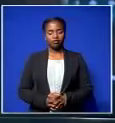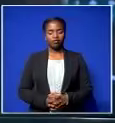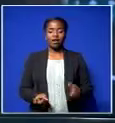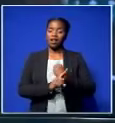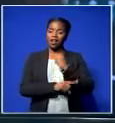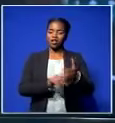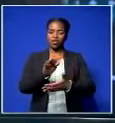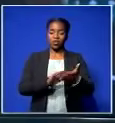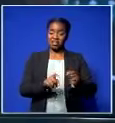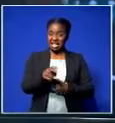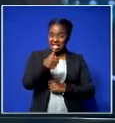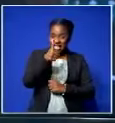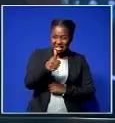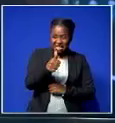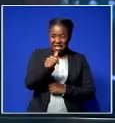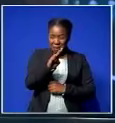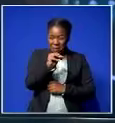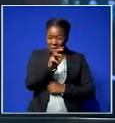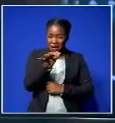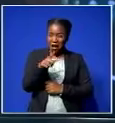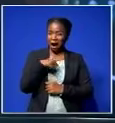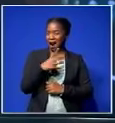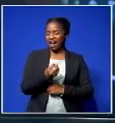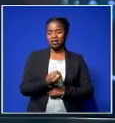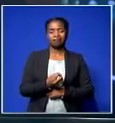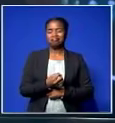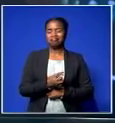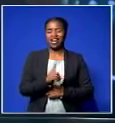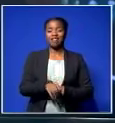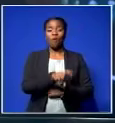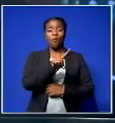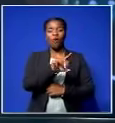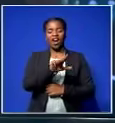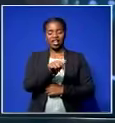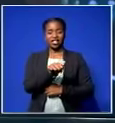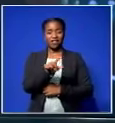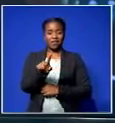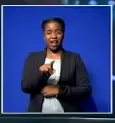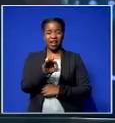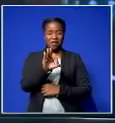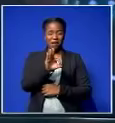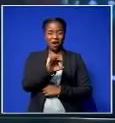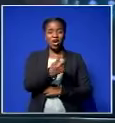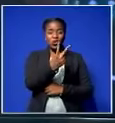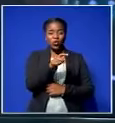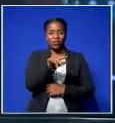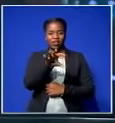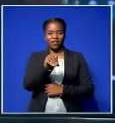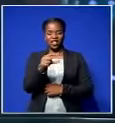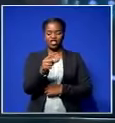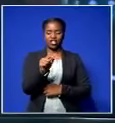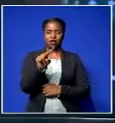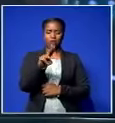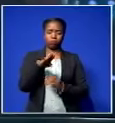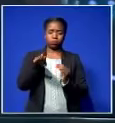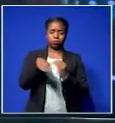And finally, do you have 600 million rand lying around? No, me neither. Well, a 1962 Ferrari 250 GTO racing car